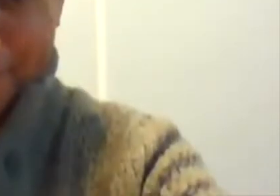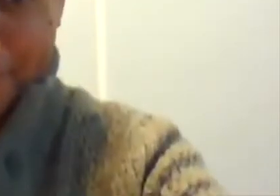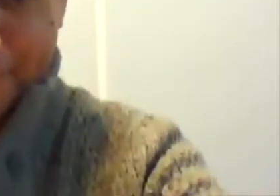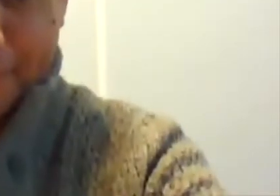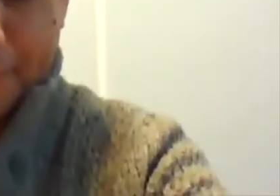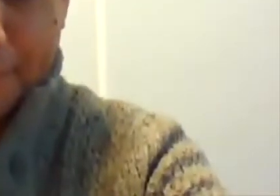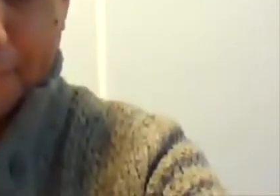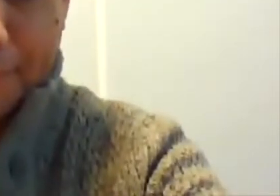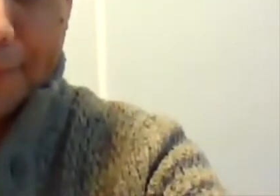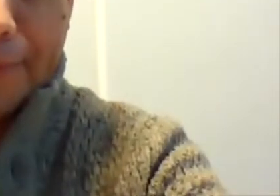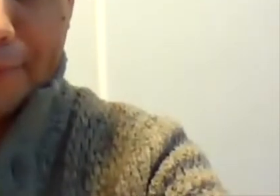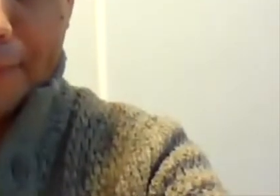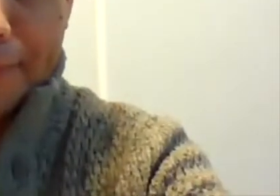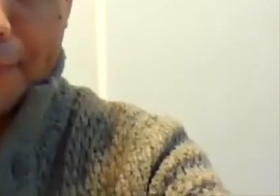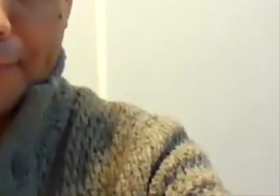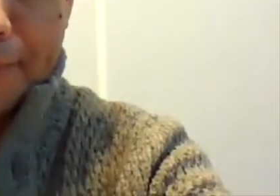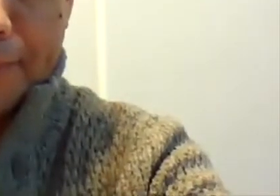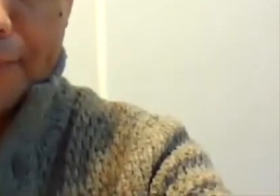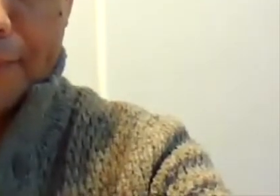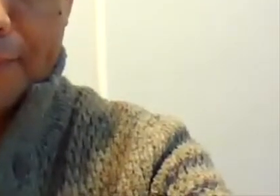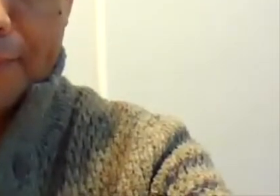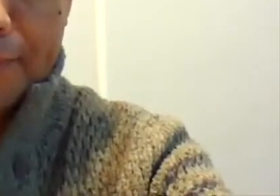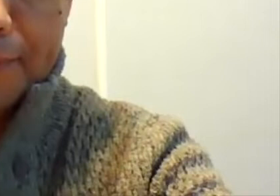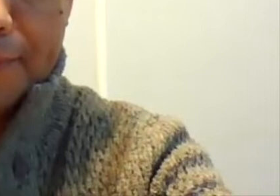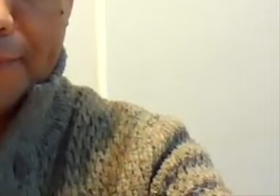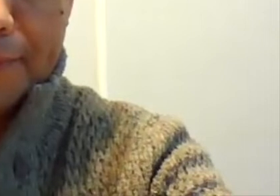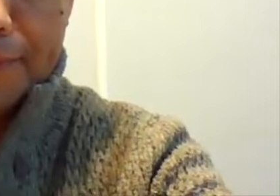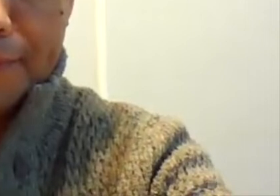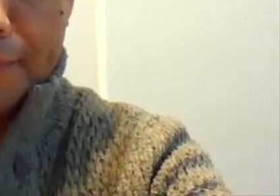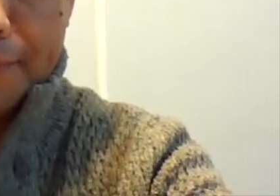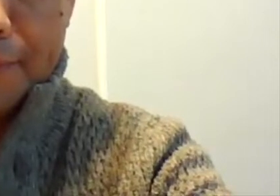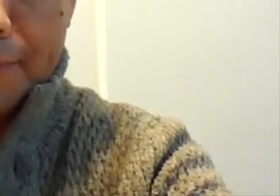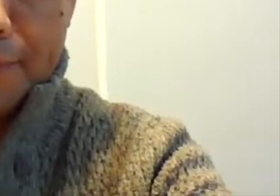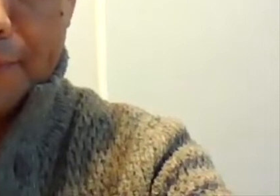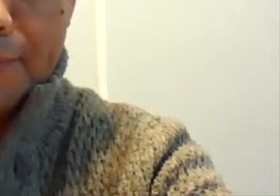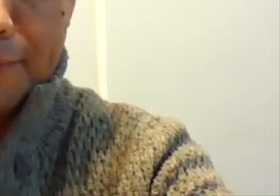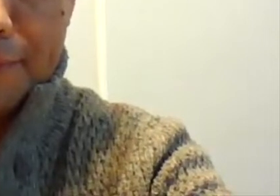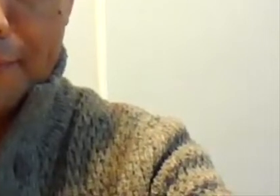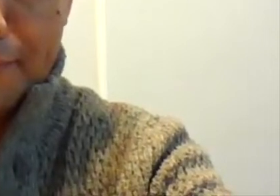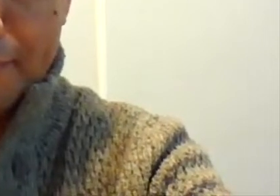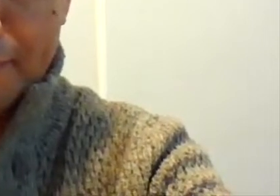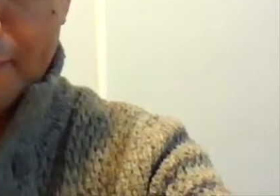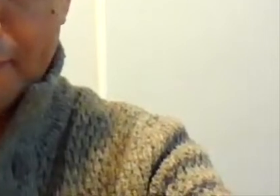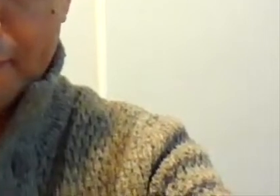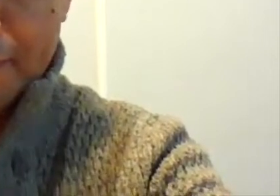presentation from Gretchen and Oscar to give everyone a sense of the initiative, and then we'll go into just a Q&A. Let's get started with